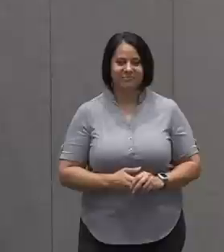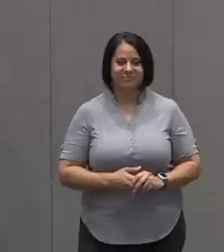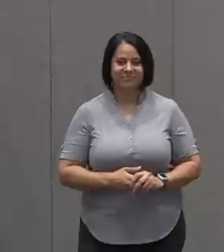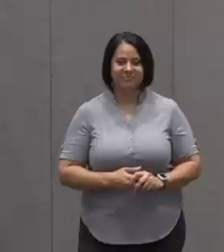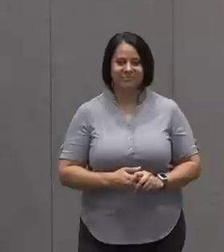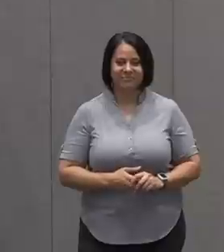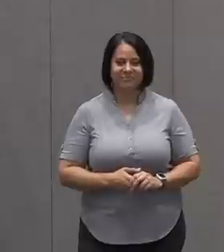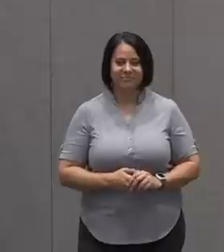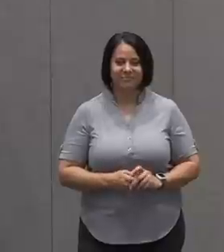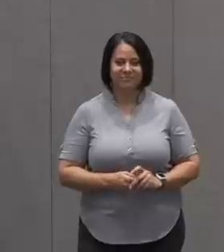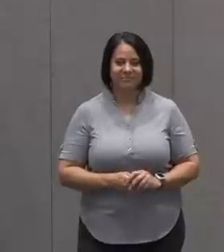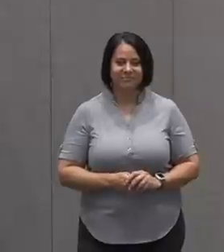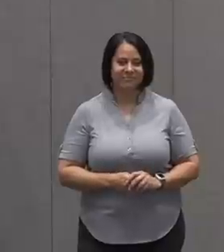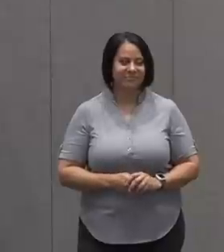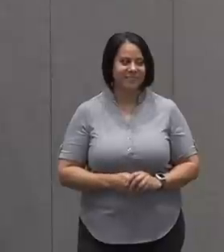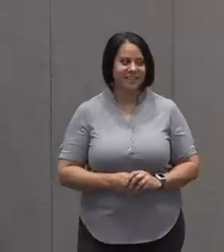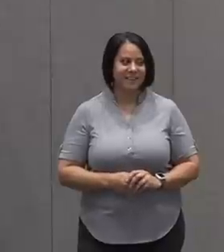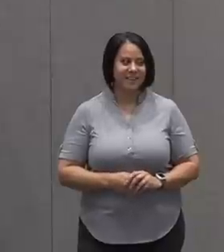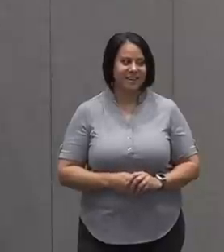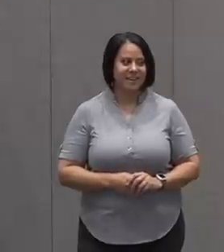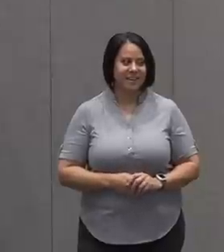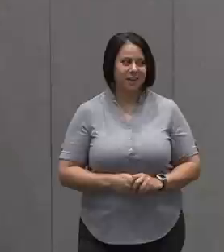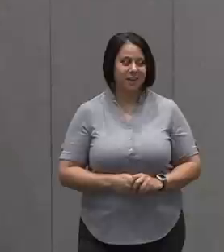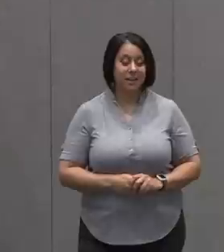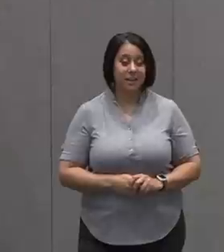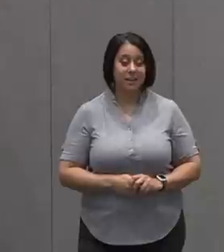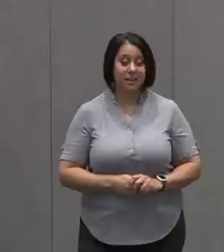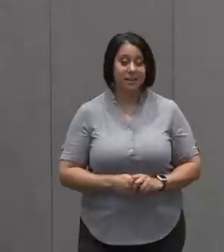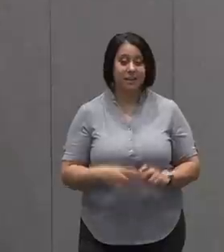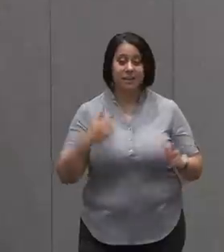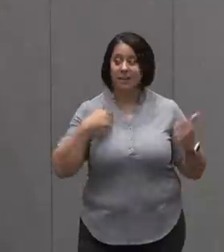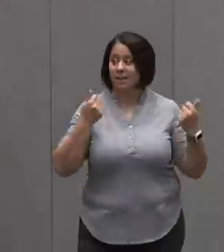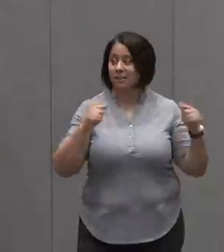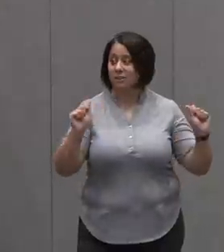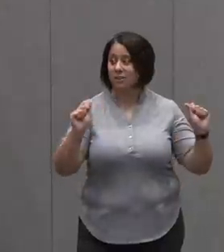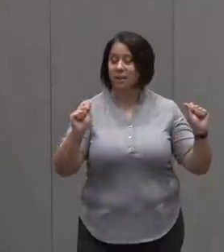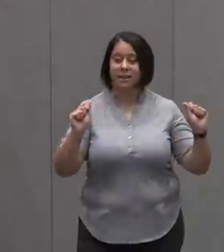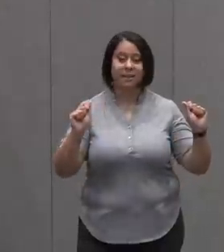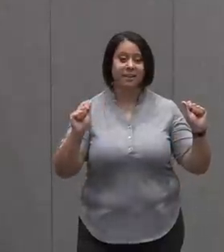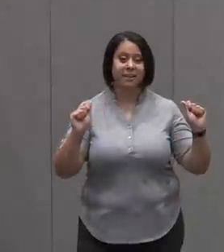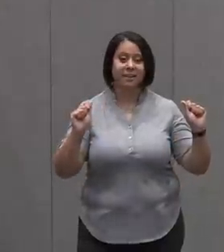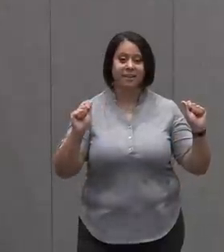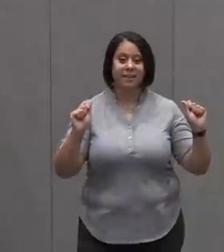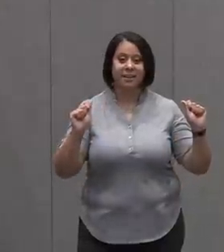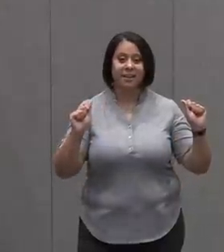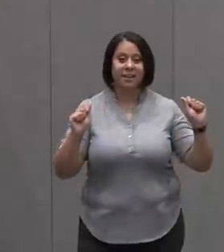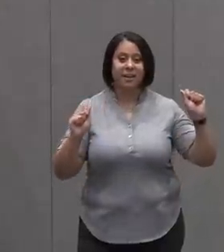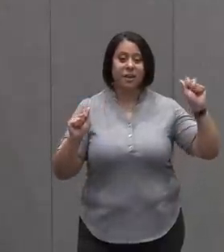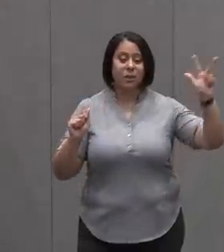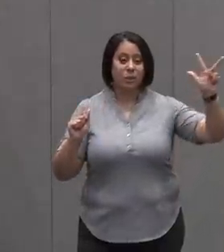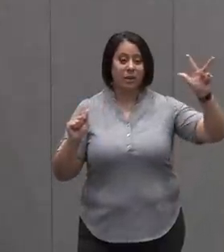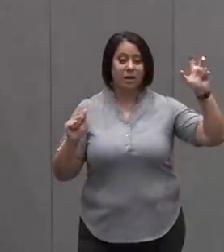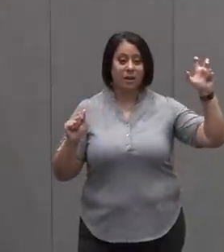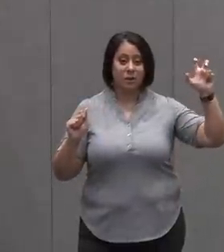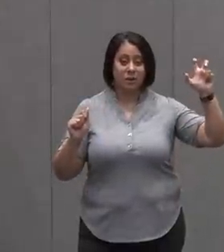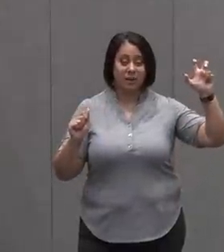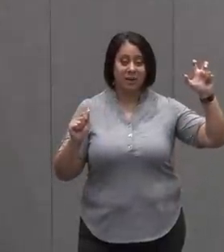I'm going to go a little different. Let's see. I'm going to be strategic. I'm going to try. Let's see. I have